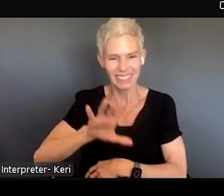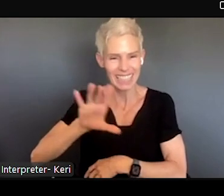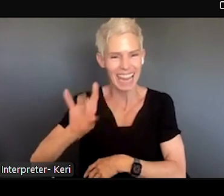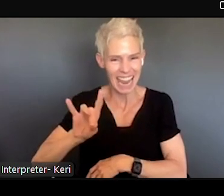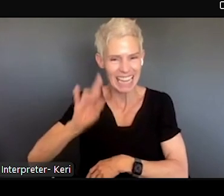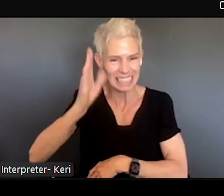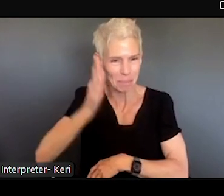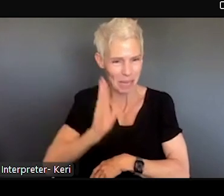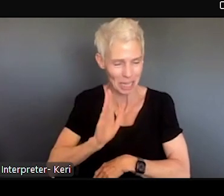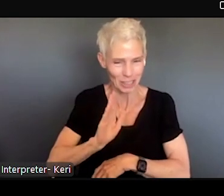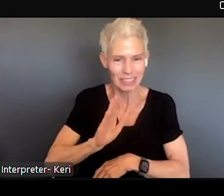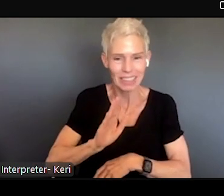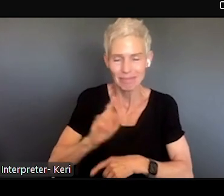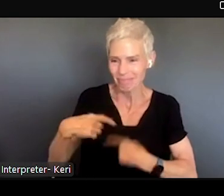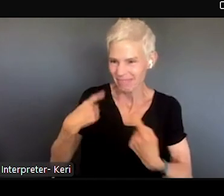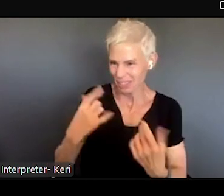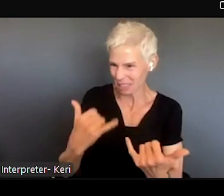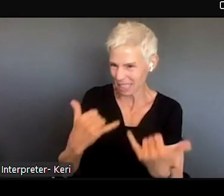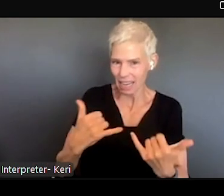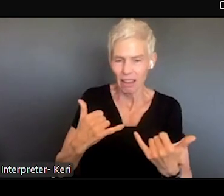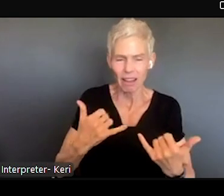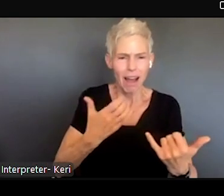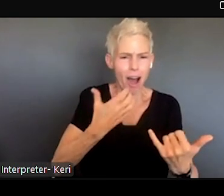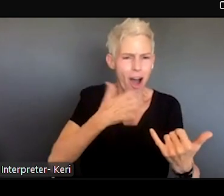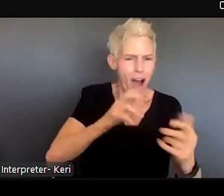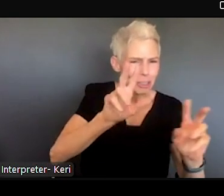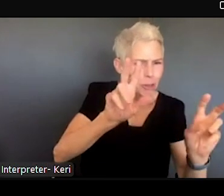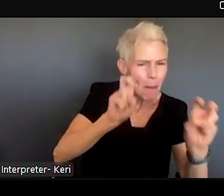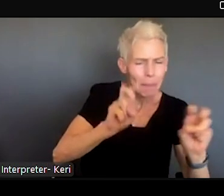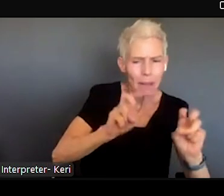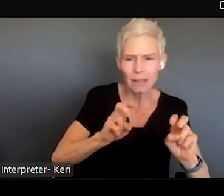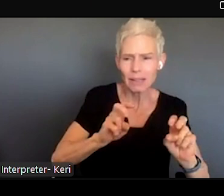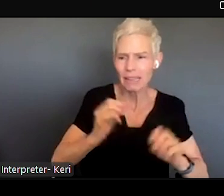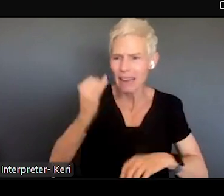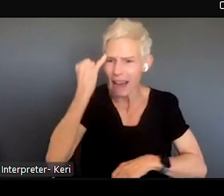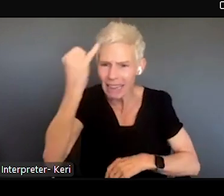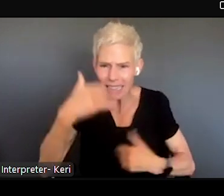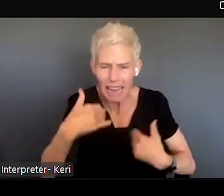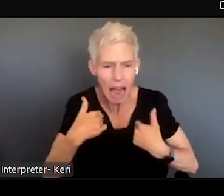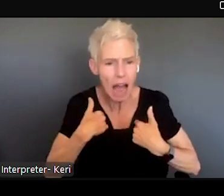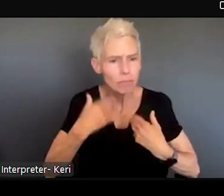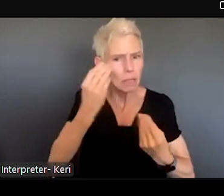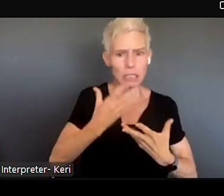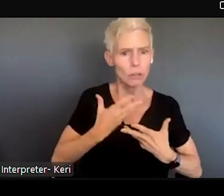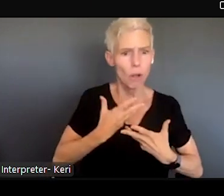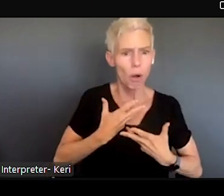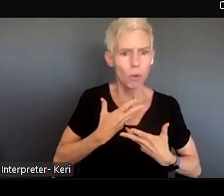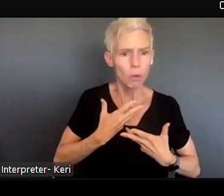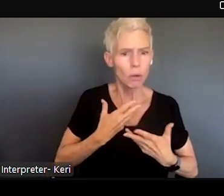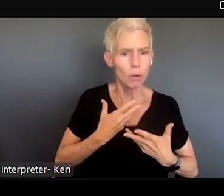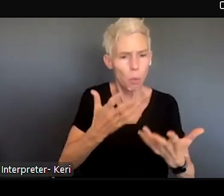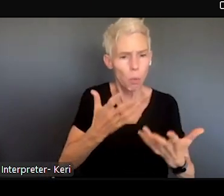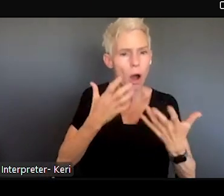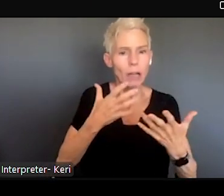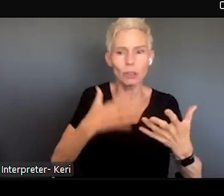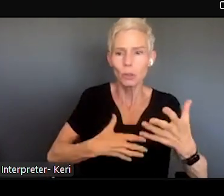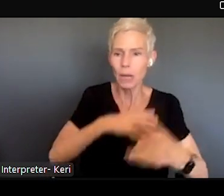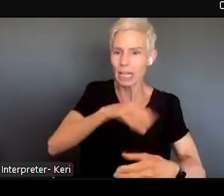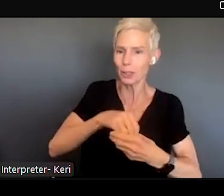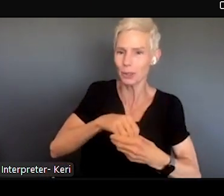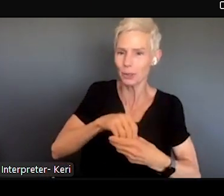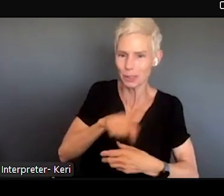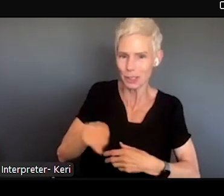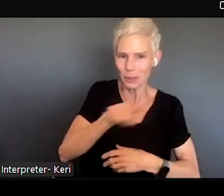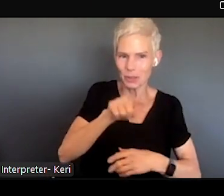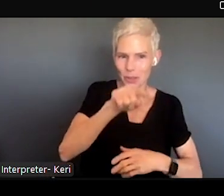got a hot topic, an idea, please let us know. We'd love to be able to add you to